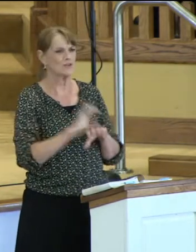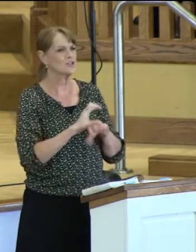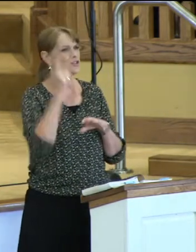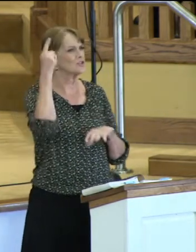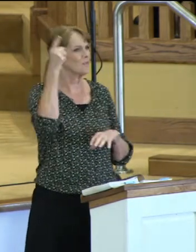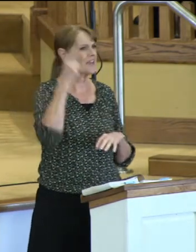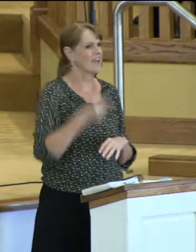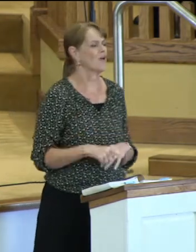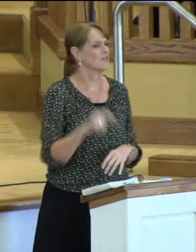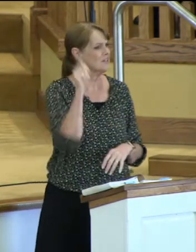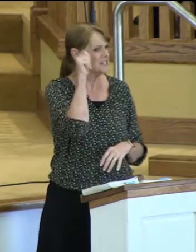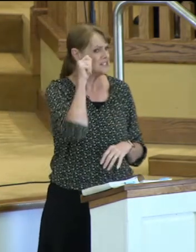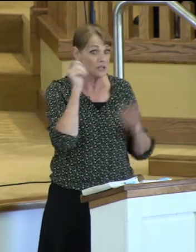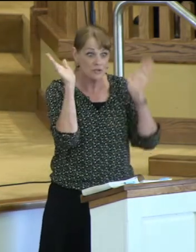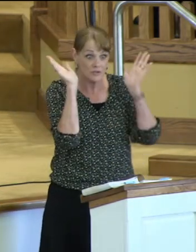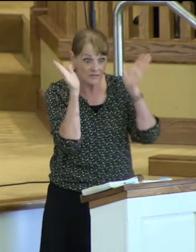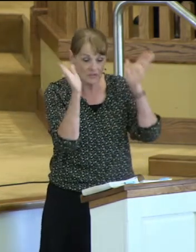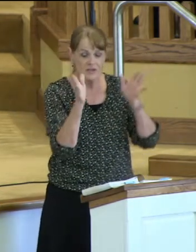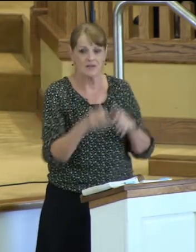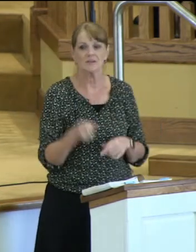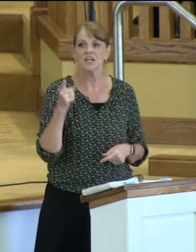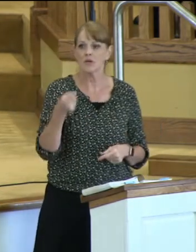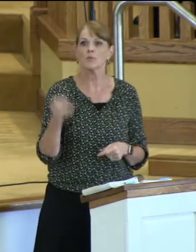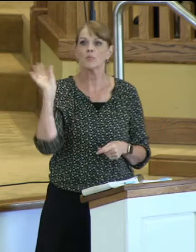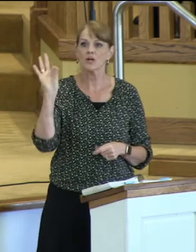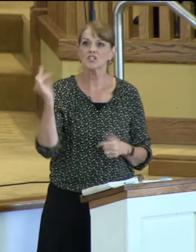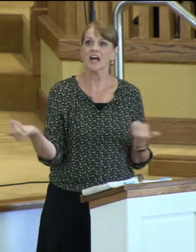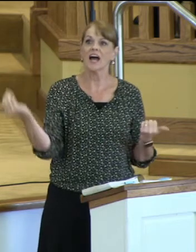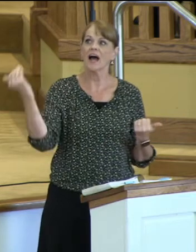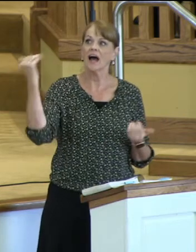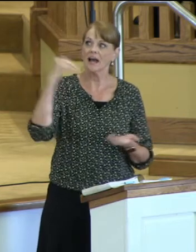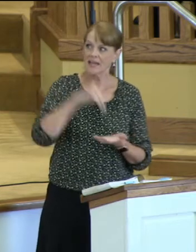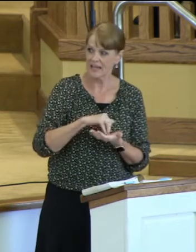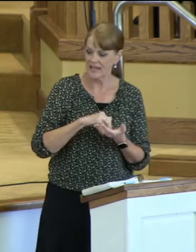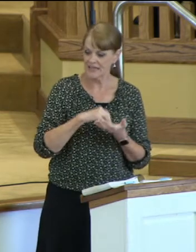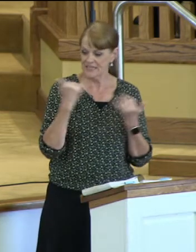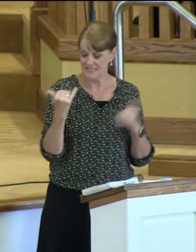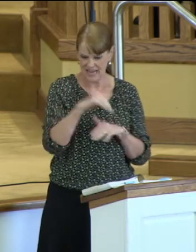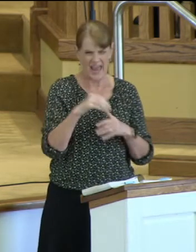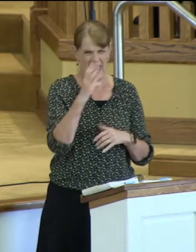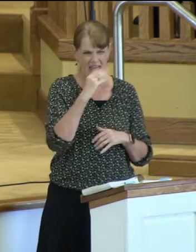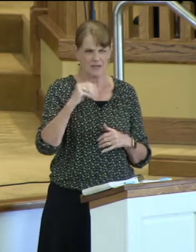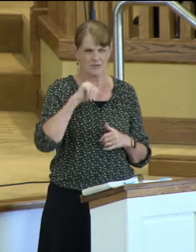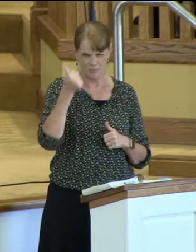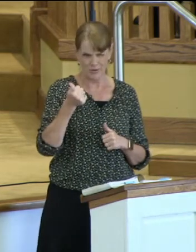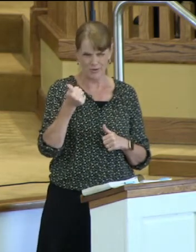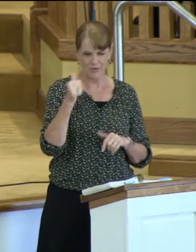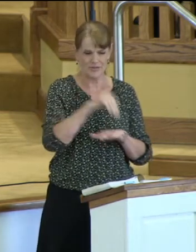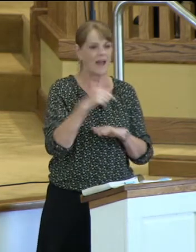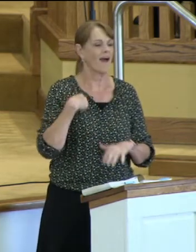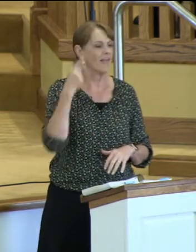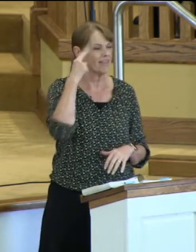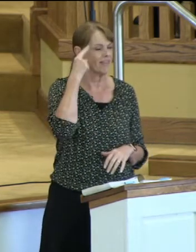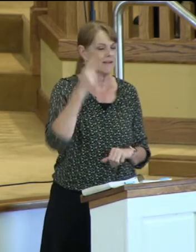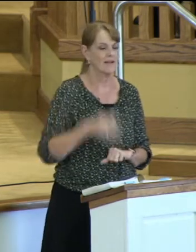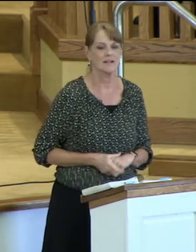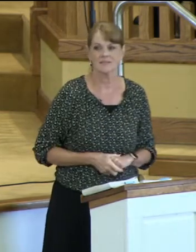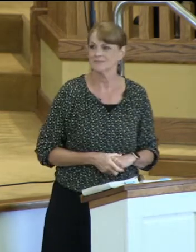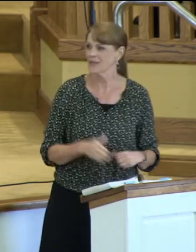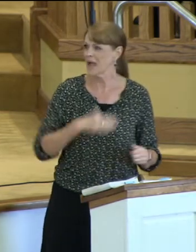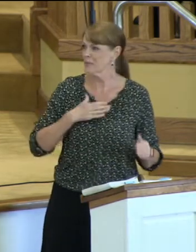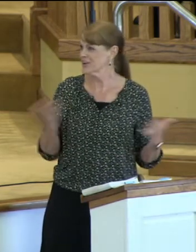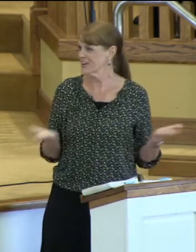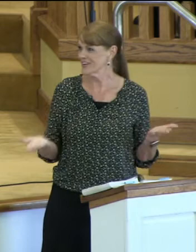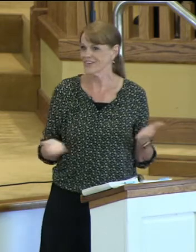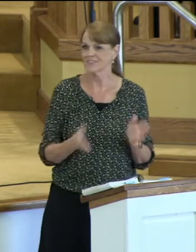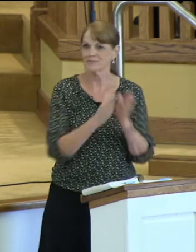the teenagers. He'll preach it again tonight. And tomorrow night, I think. And so you pray for him and excited about that. Glad you're here tonight.